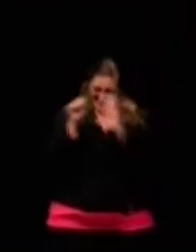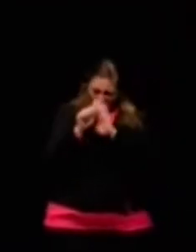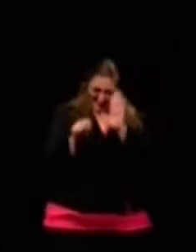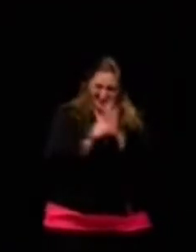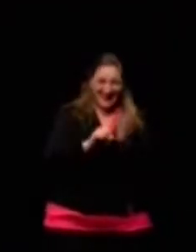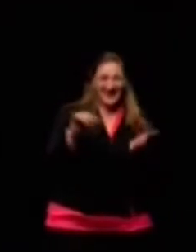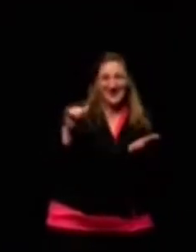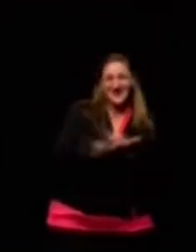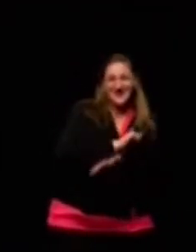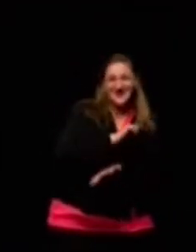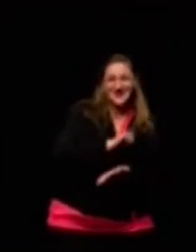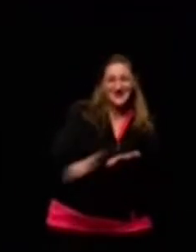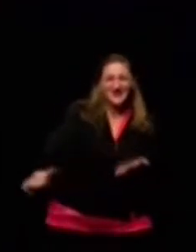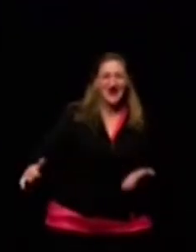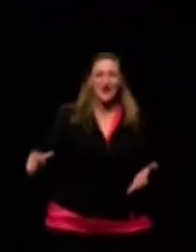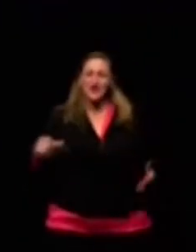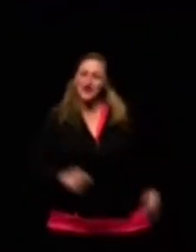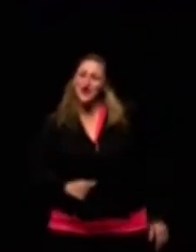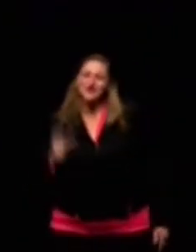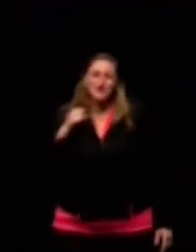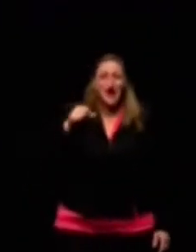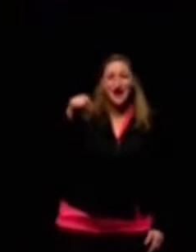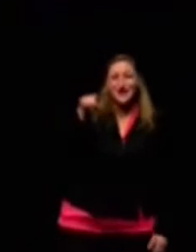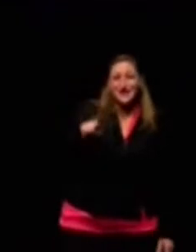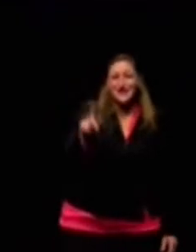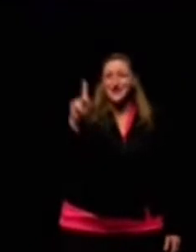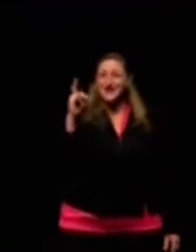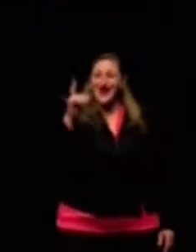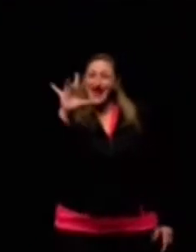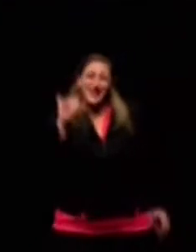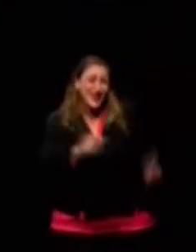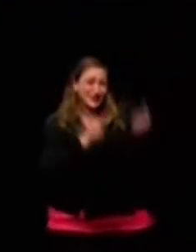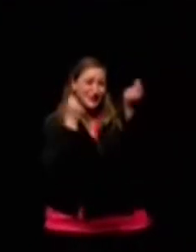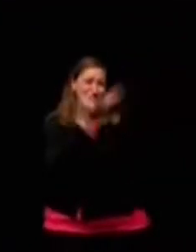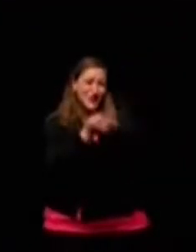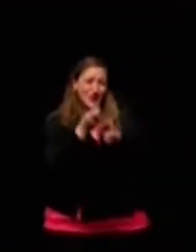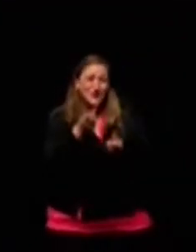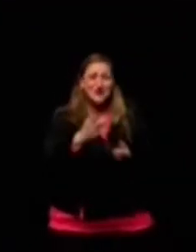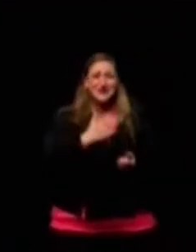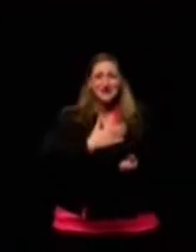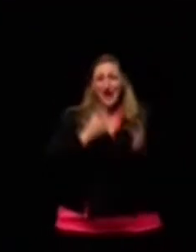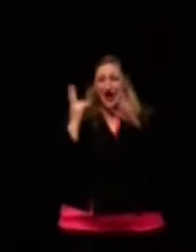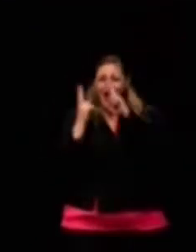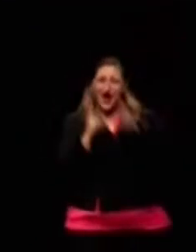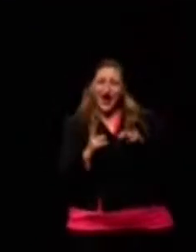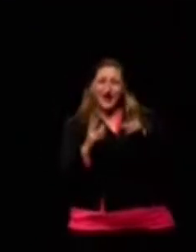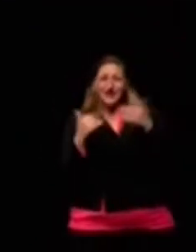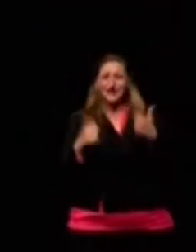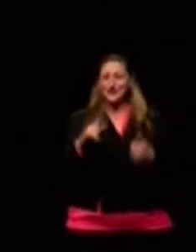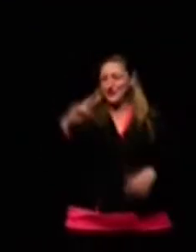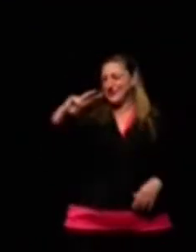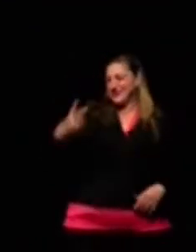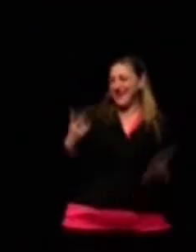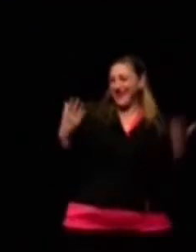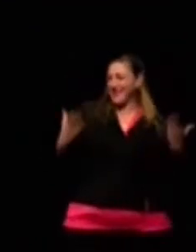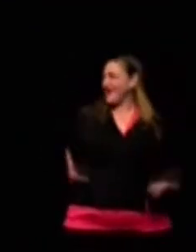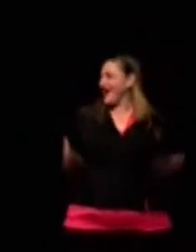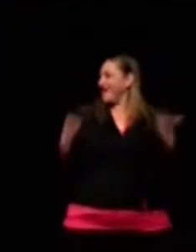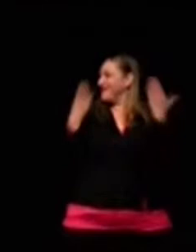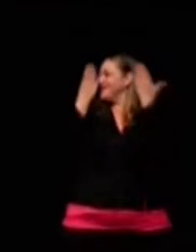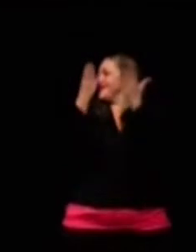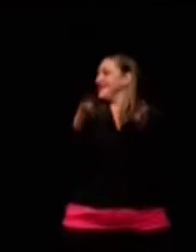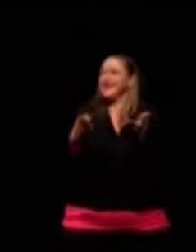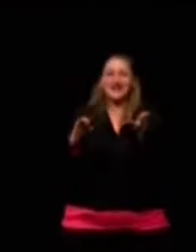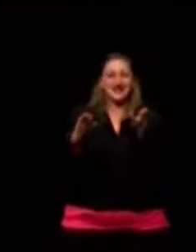York. We're so proud of you, Kathy. We support you. It is my honor to second your nomination on